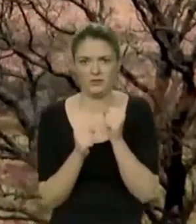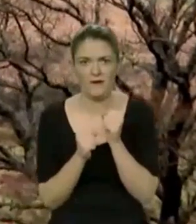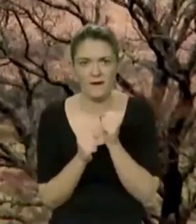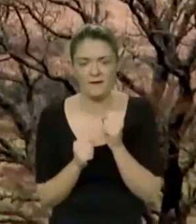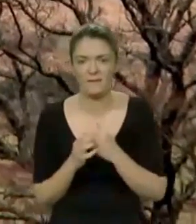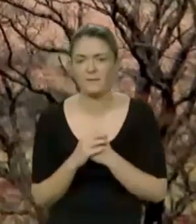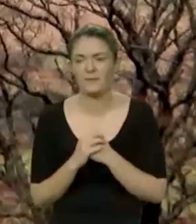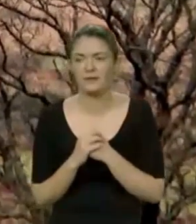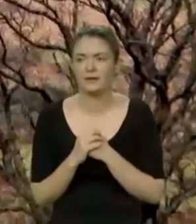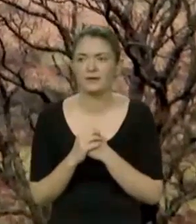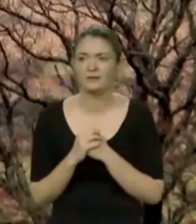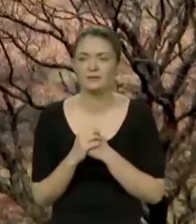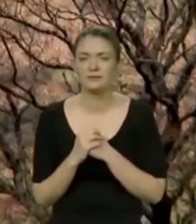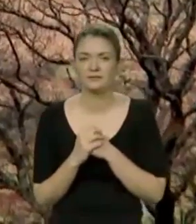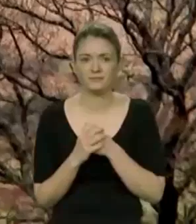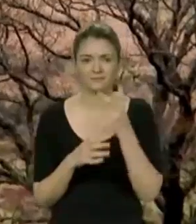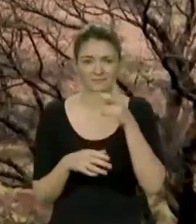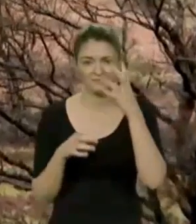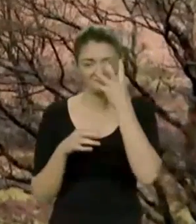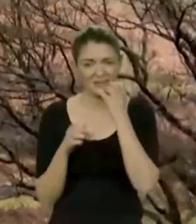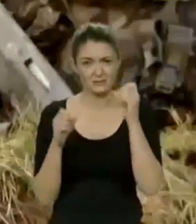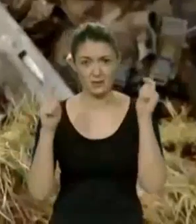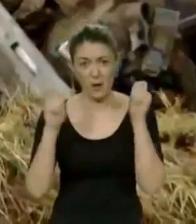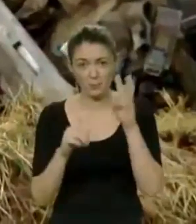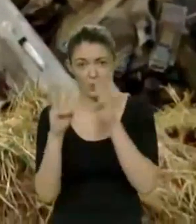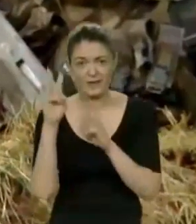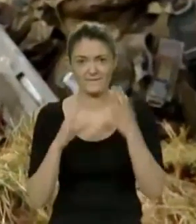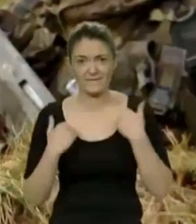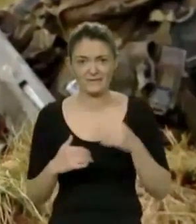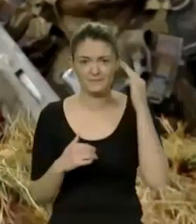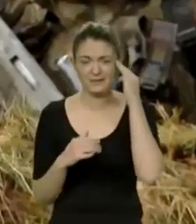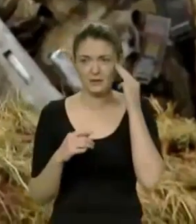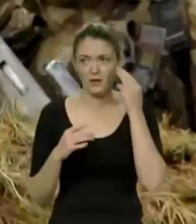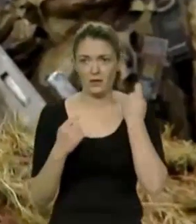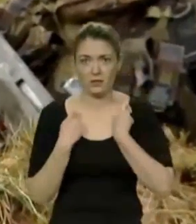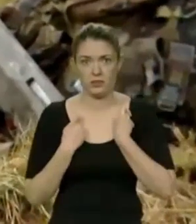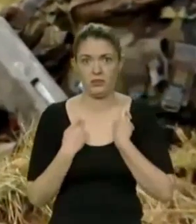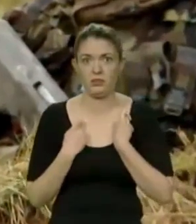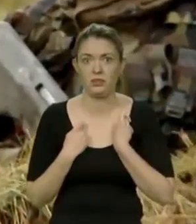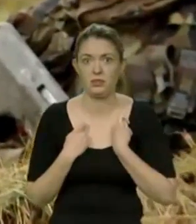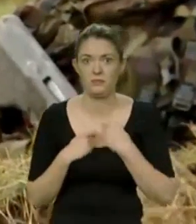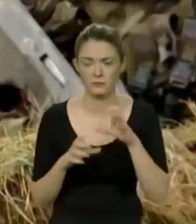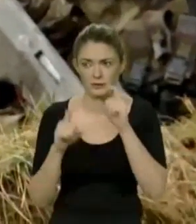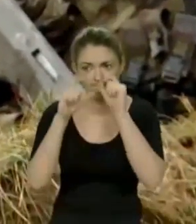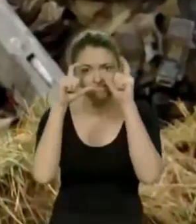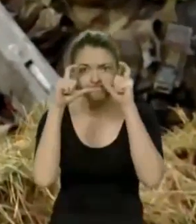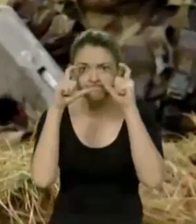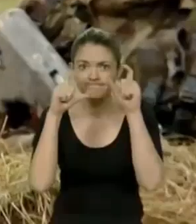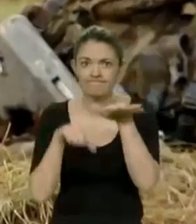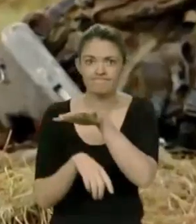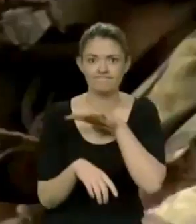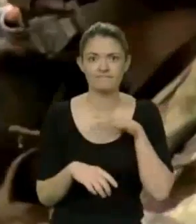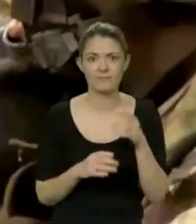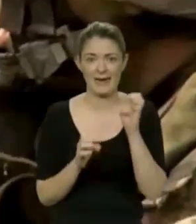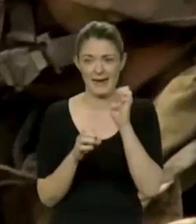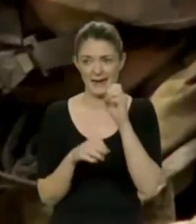Despite the miserable conditions, the physical and mental fatigue, the troop must remain alert. There's enemy moving at our 1 o'clock. Can anybody see